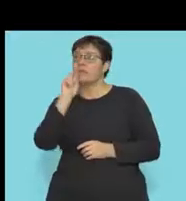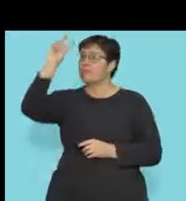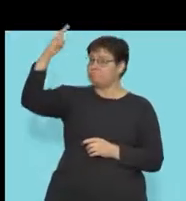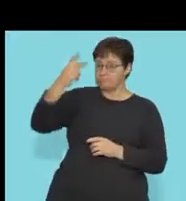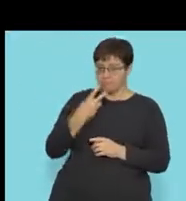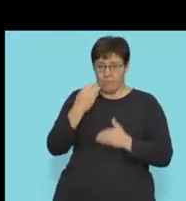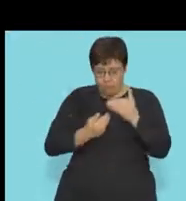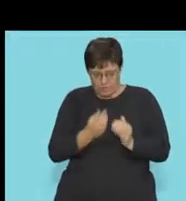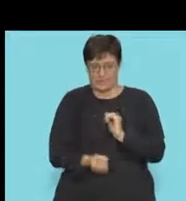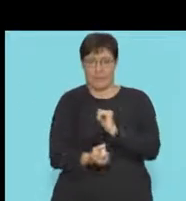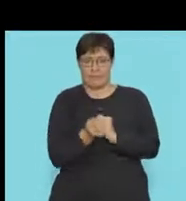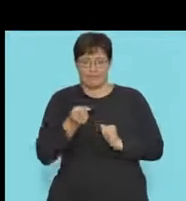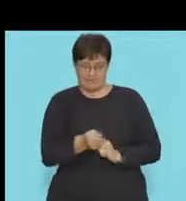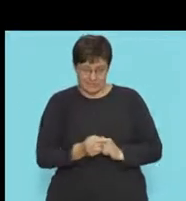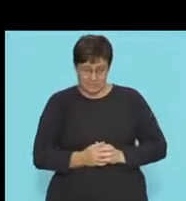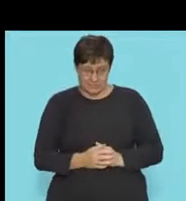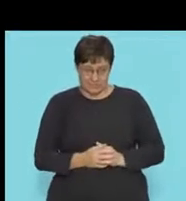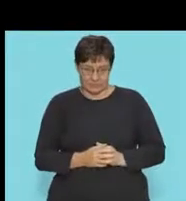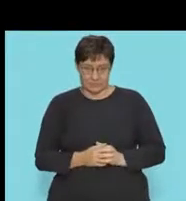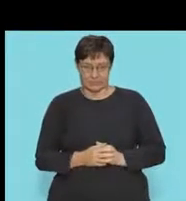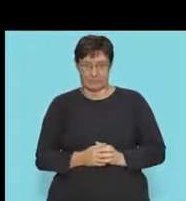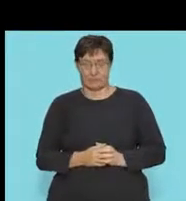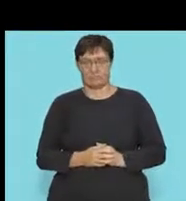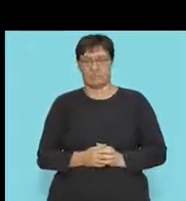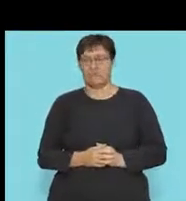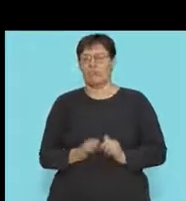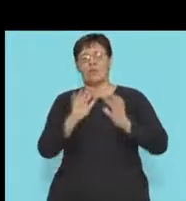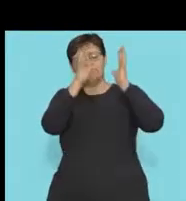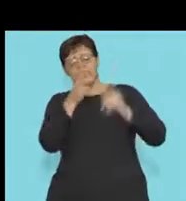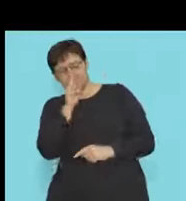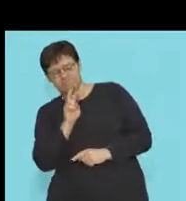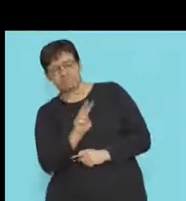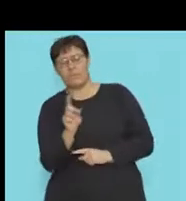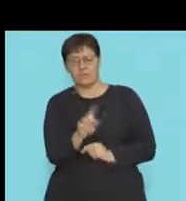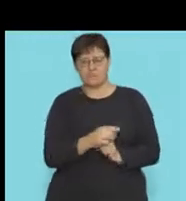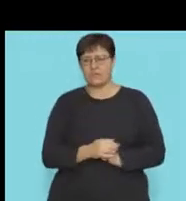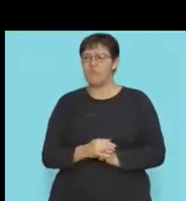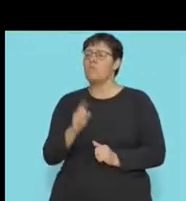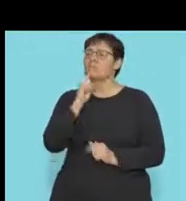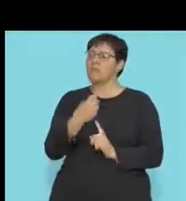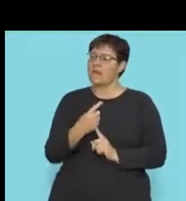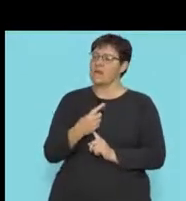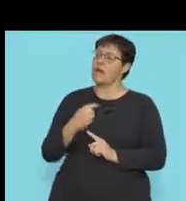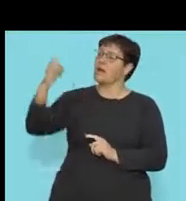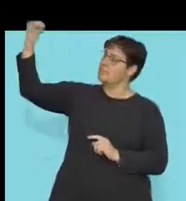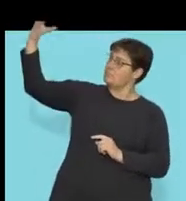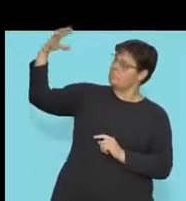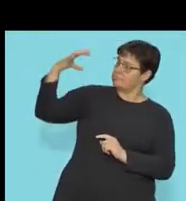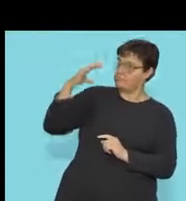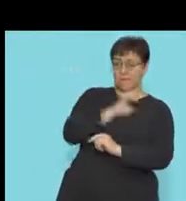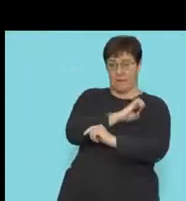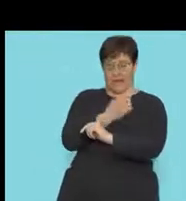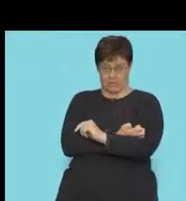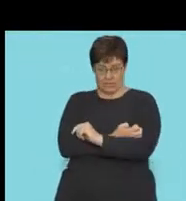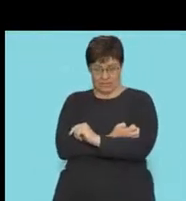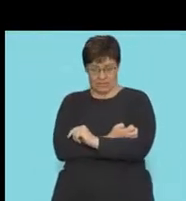photosynthesis takes place. So guys, as an overview, it's important that we've often spoke about radiant energy from the